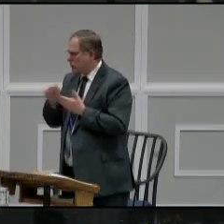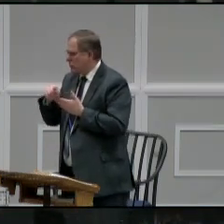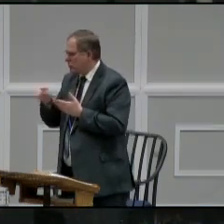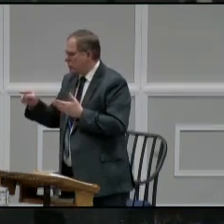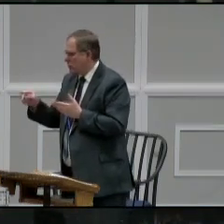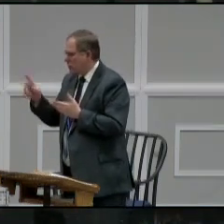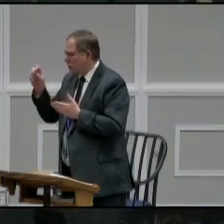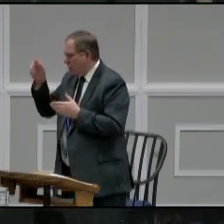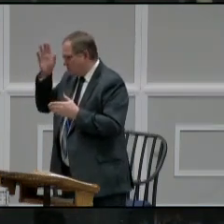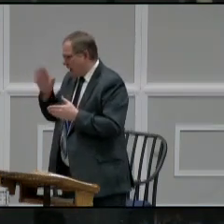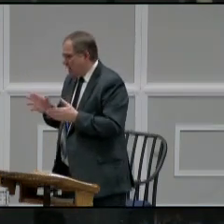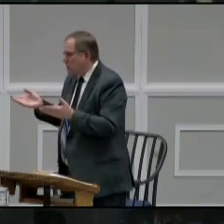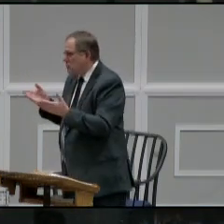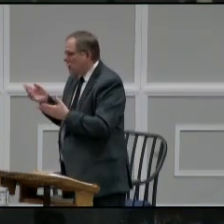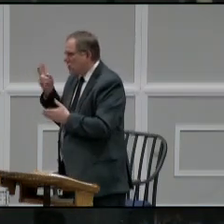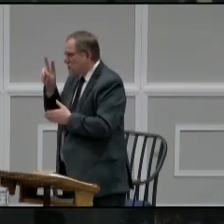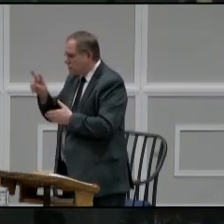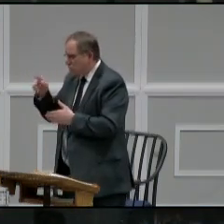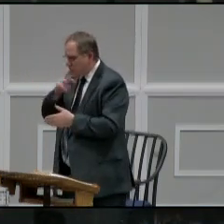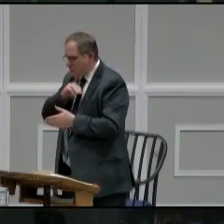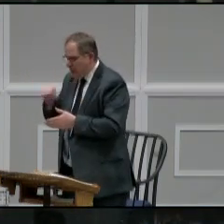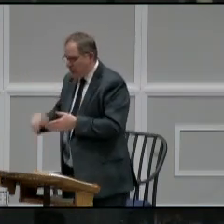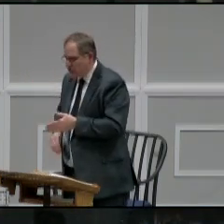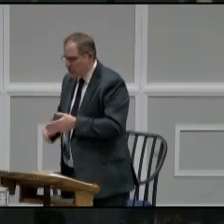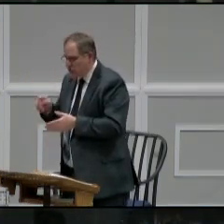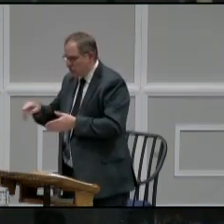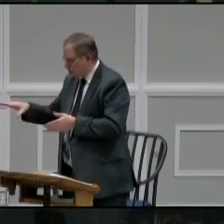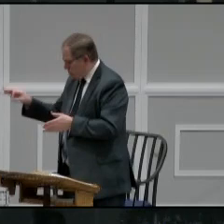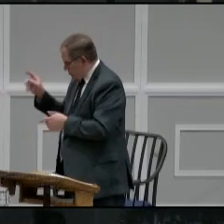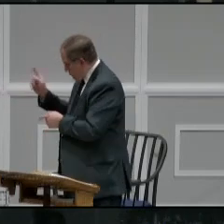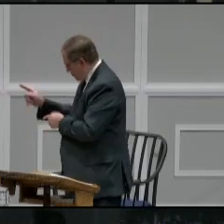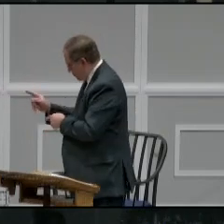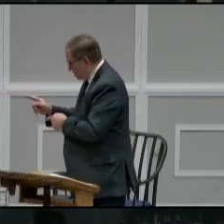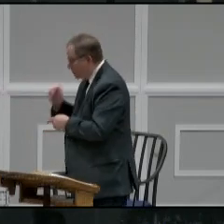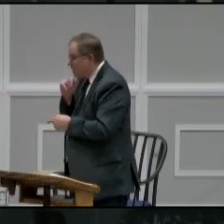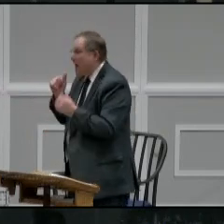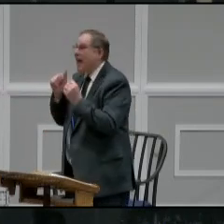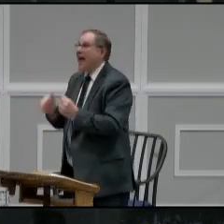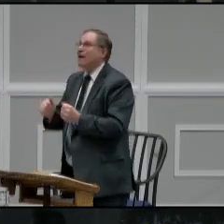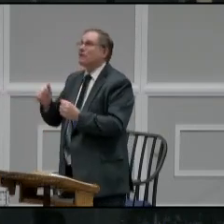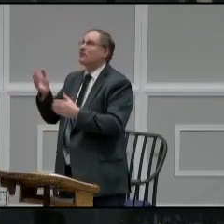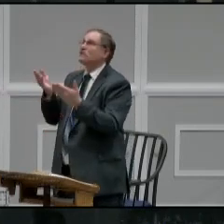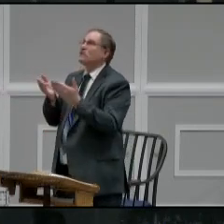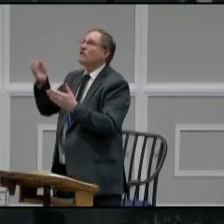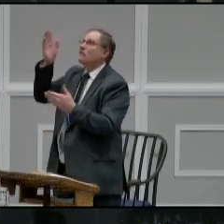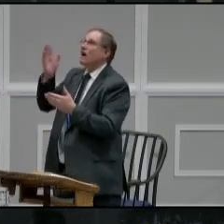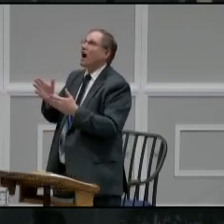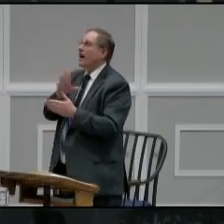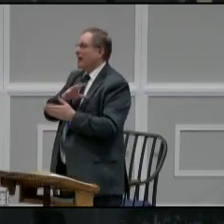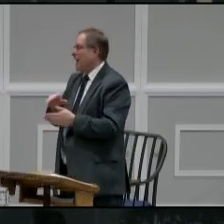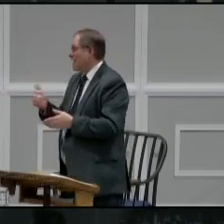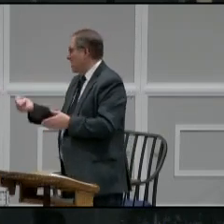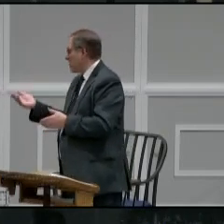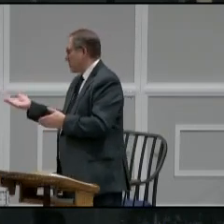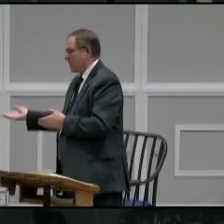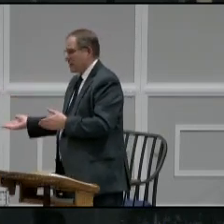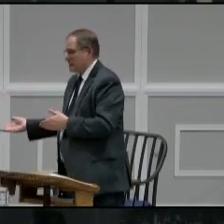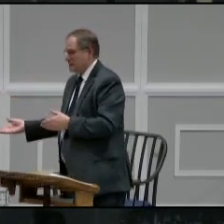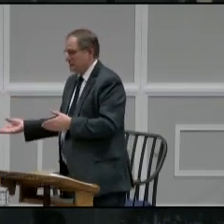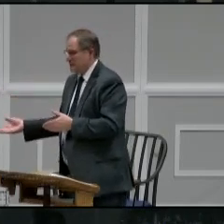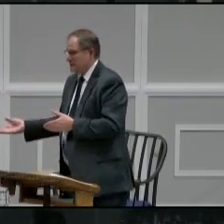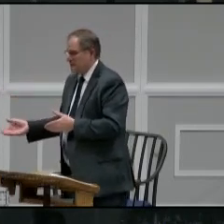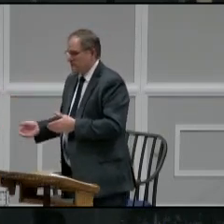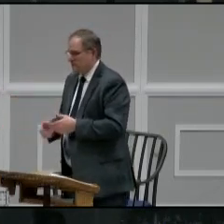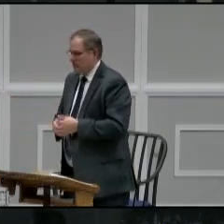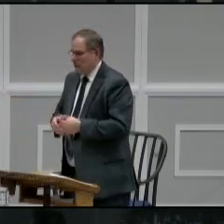For either you'll hate the one and love the other, or else you'll hold the one and despise the other. You cannot serve God and mammon. You can't have it both ways, folks. We